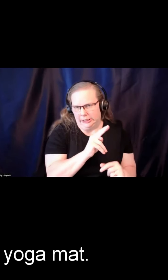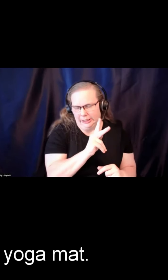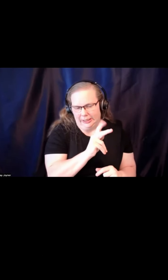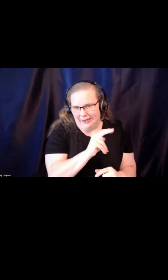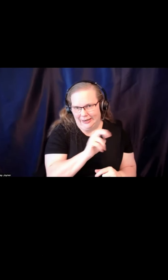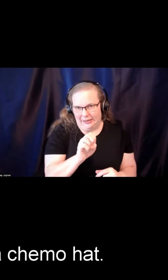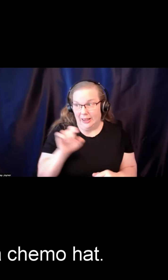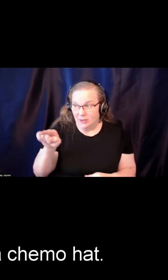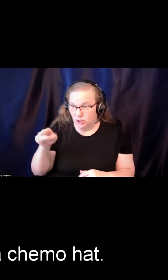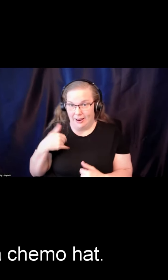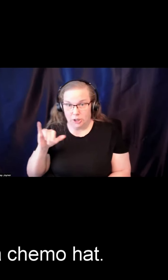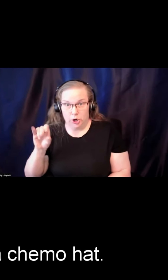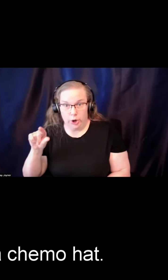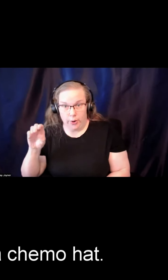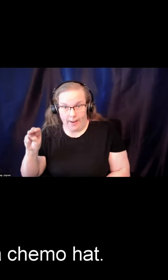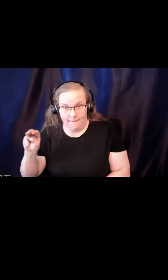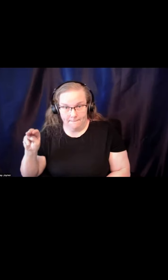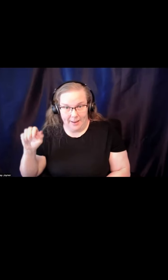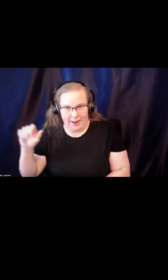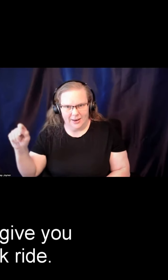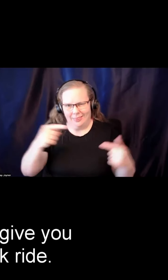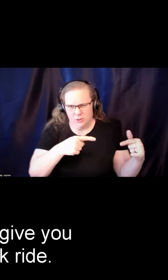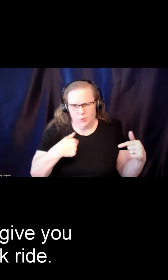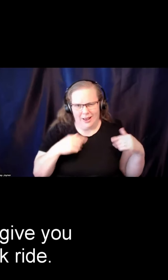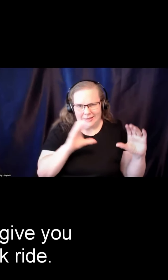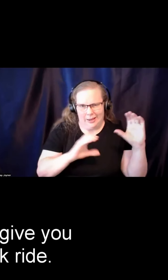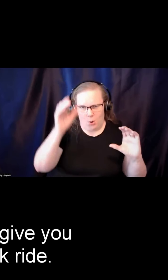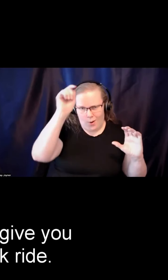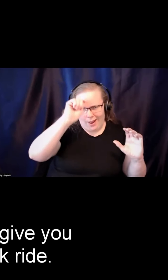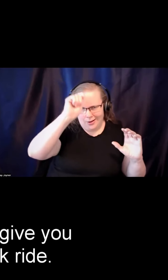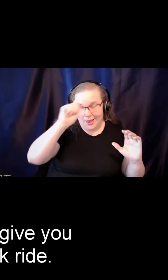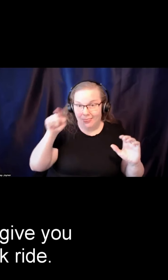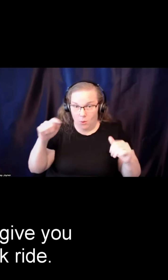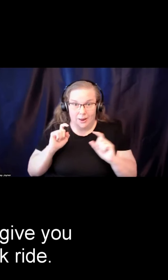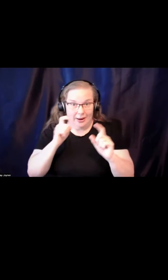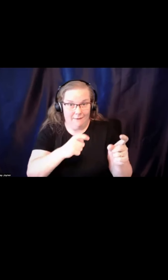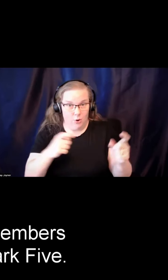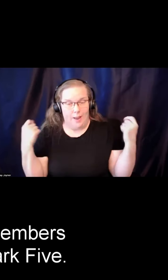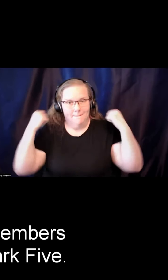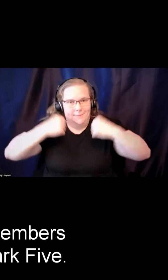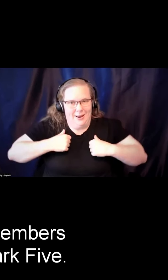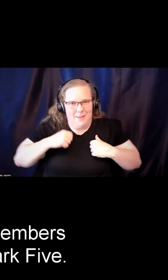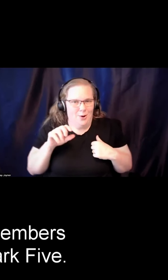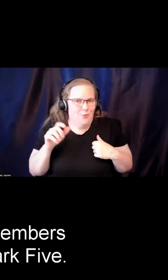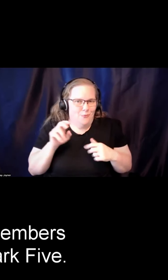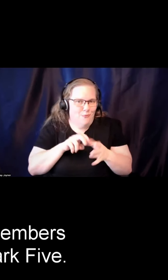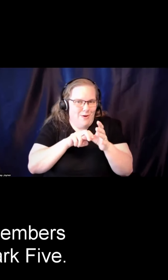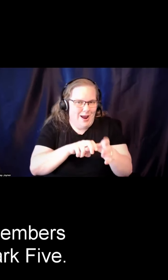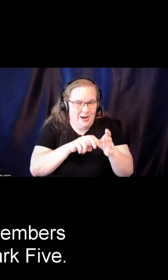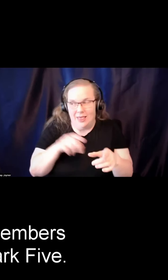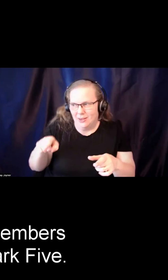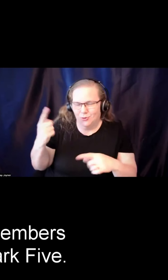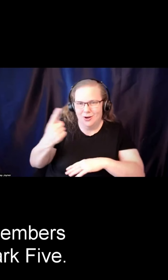yoga mat. This one wears a chemo hat. That one can give you a piggyback ride. This one remembers